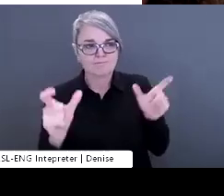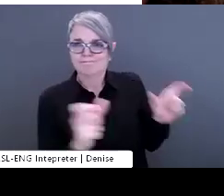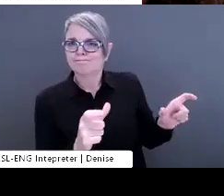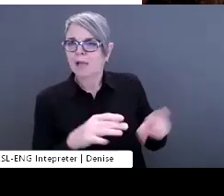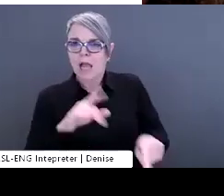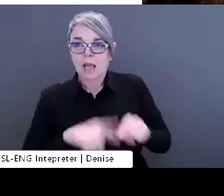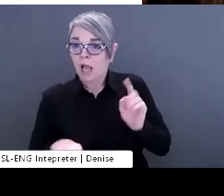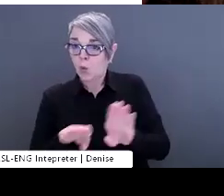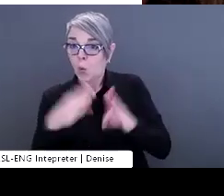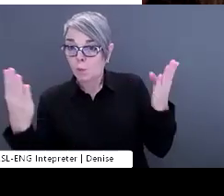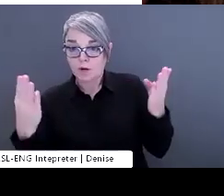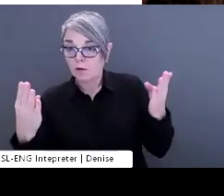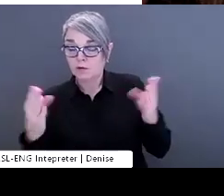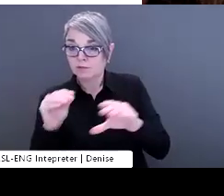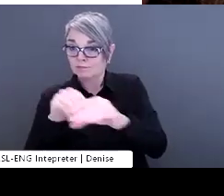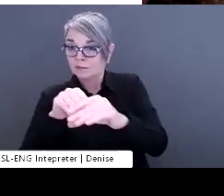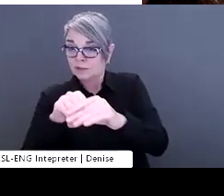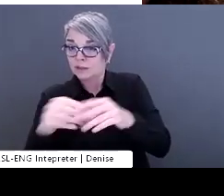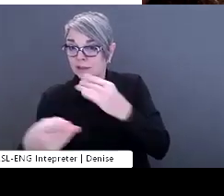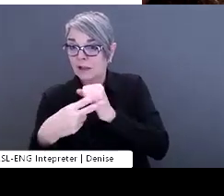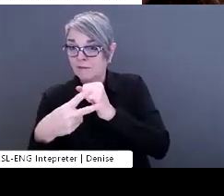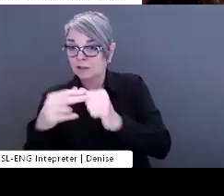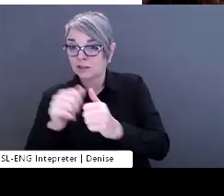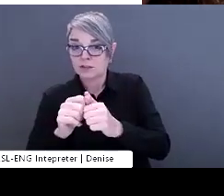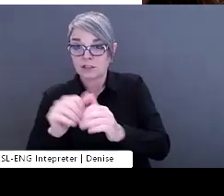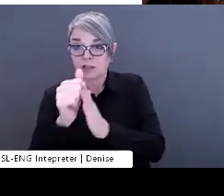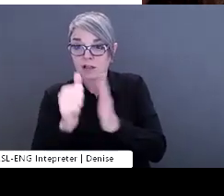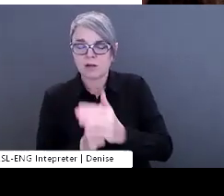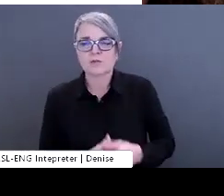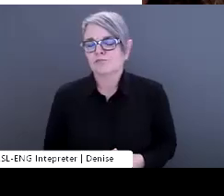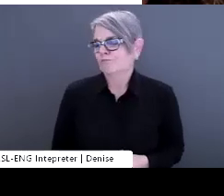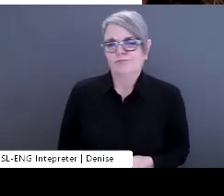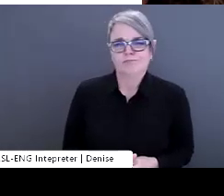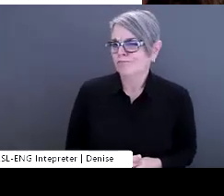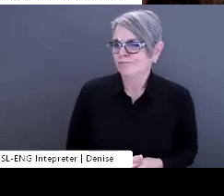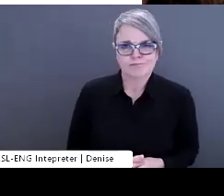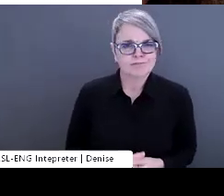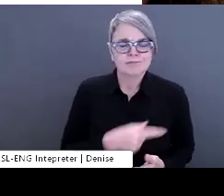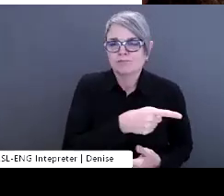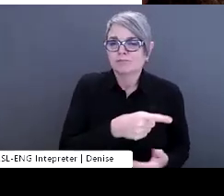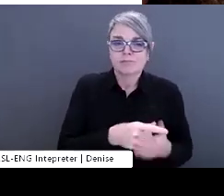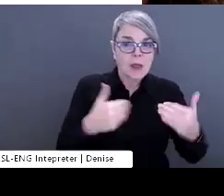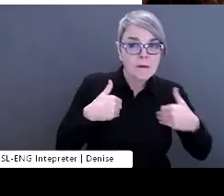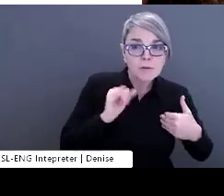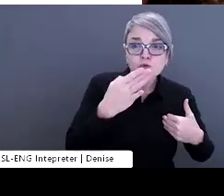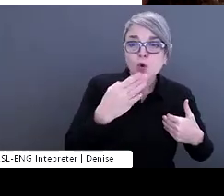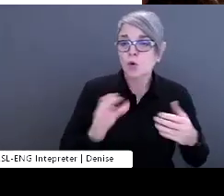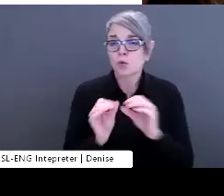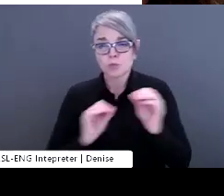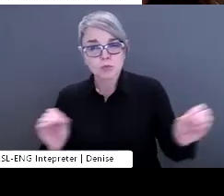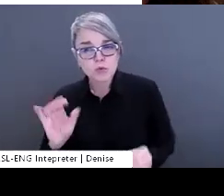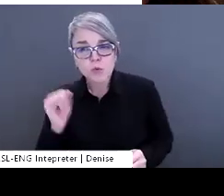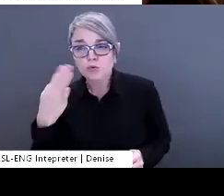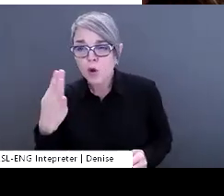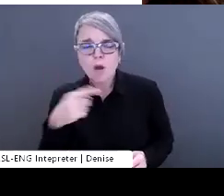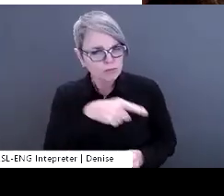No. So regardless of whether she has a job or not, she can still open the savings